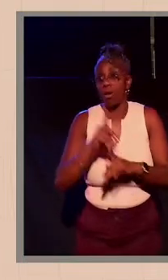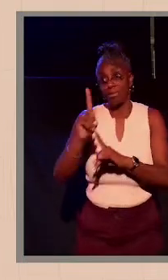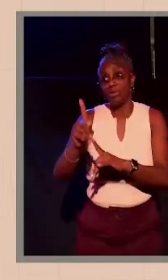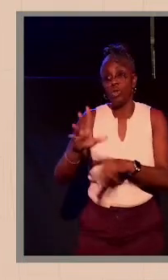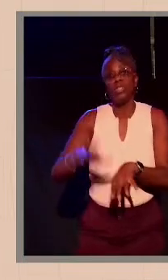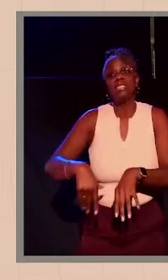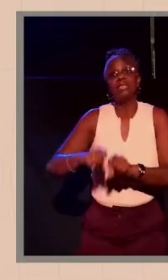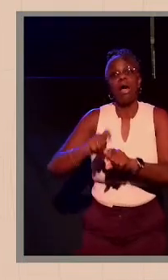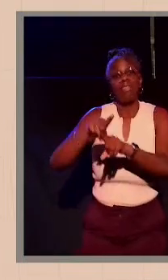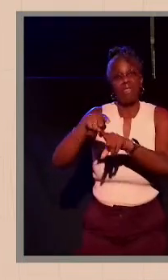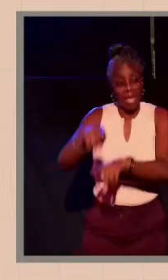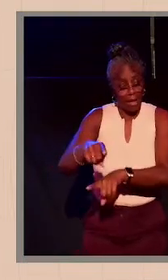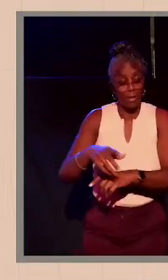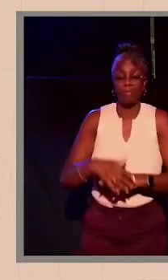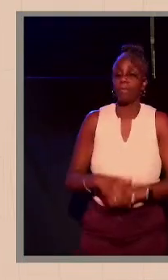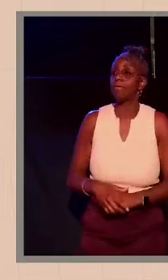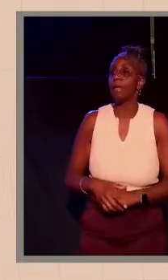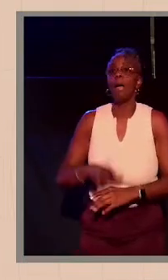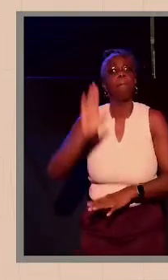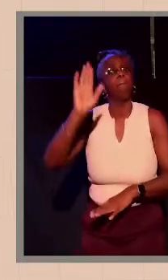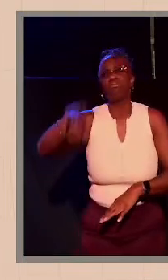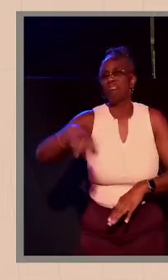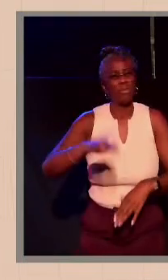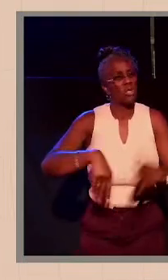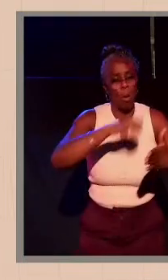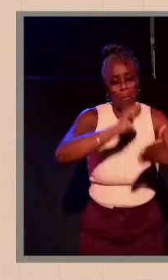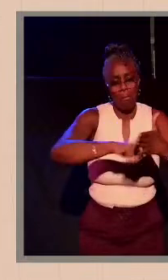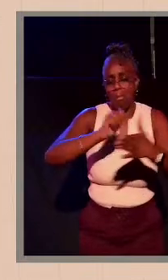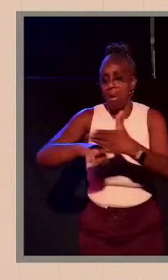with before they start buying watches and stuff.